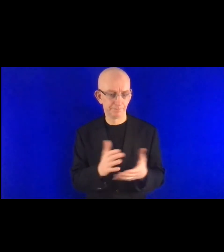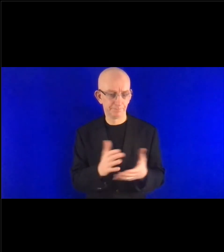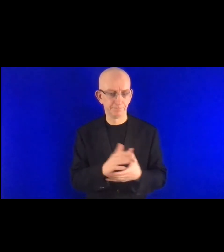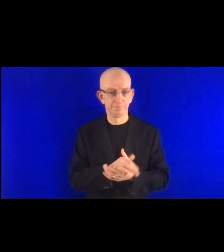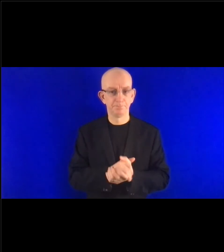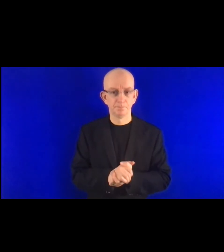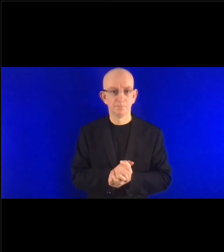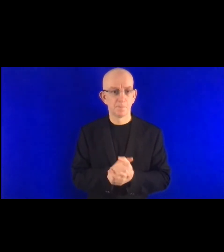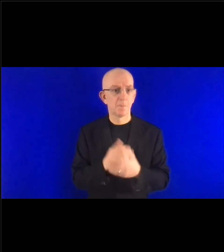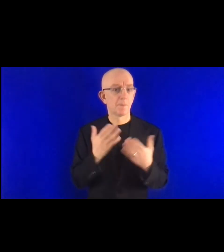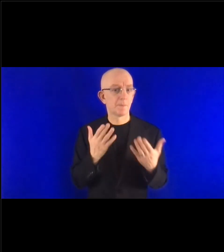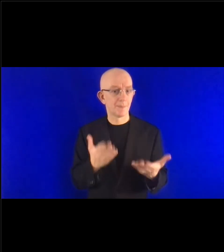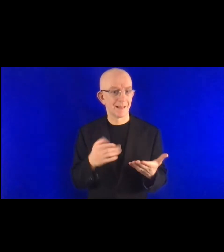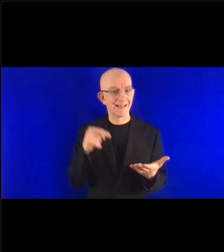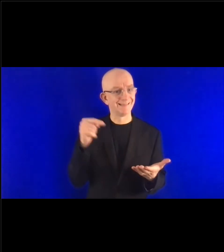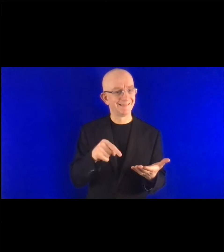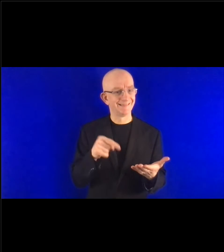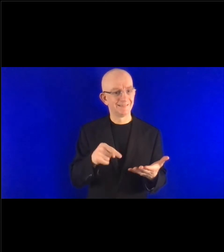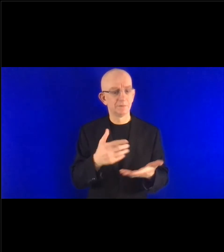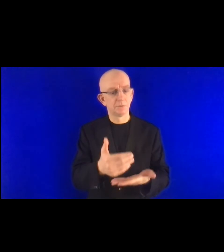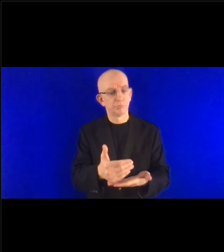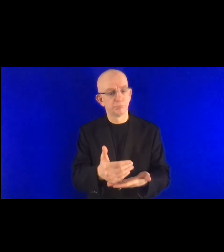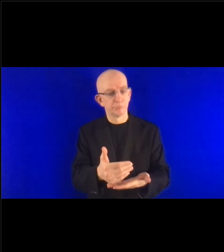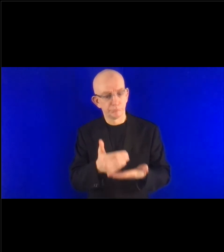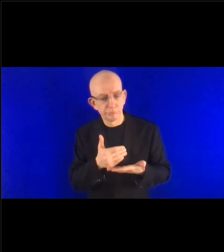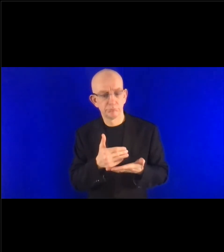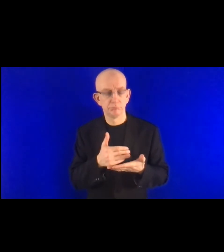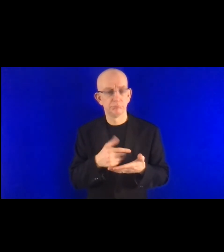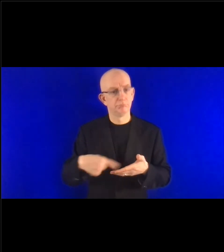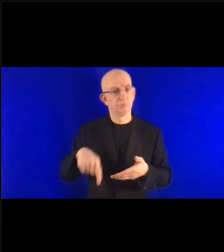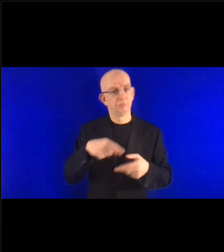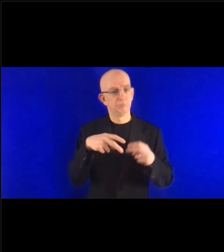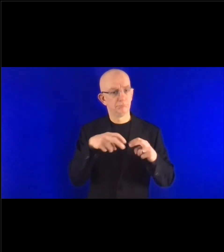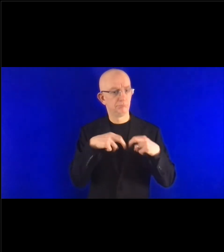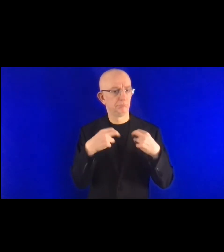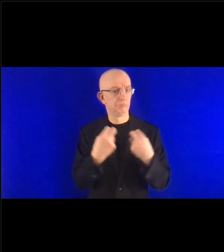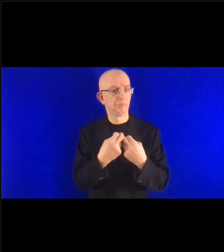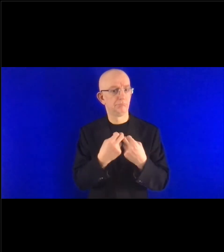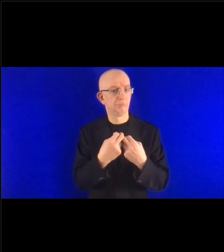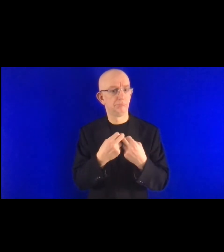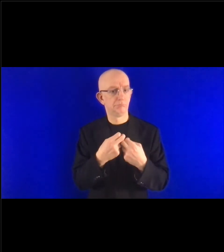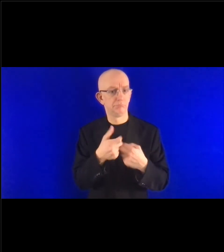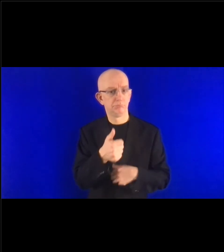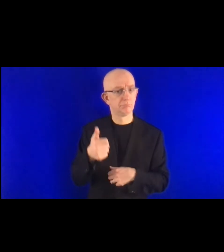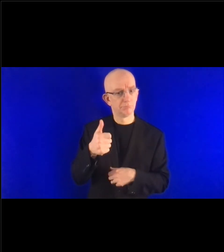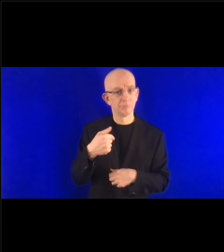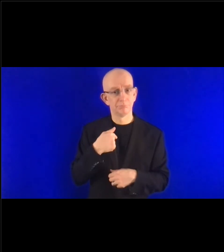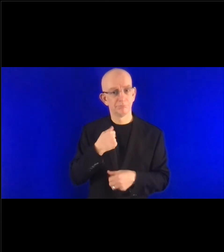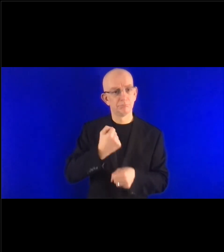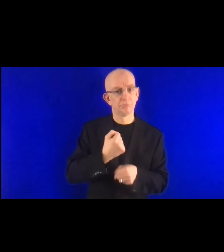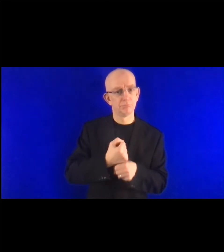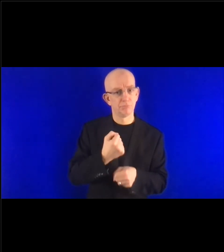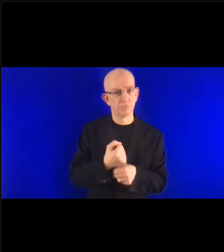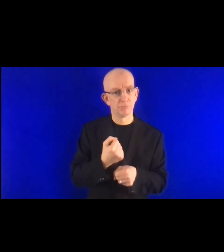I am working since long as a person with disability with Disabled People's